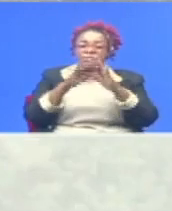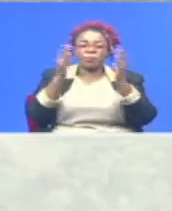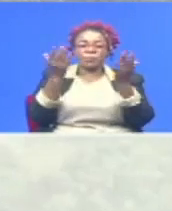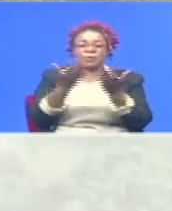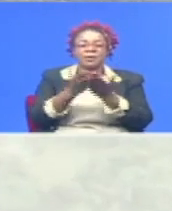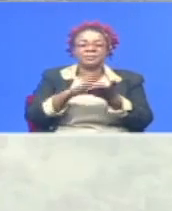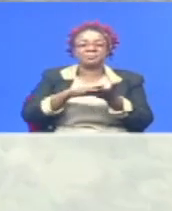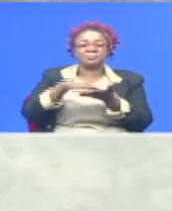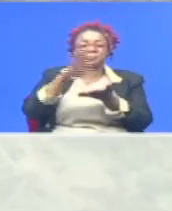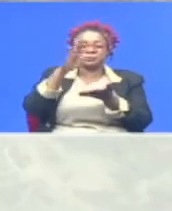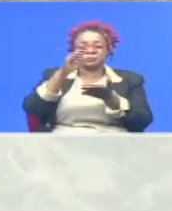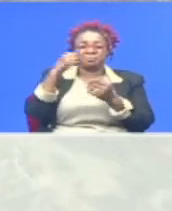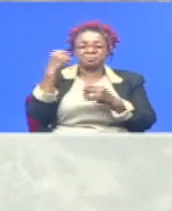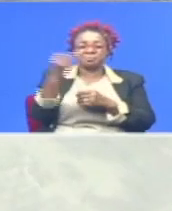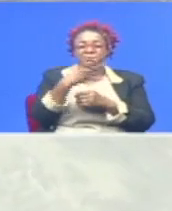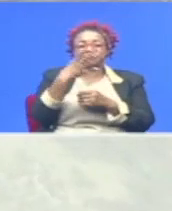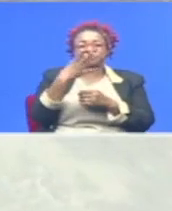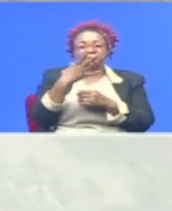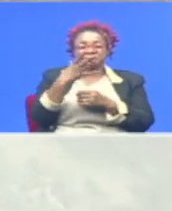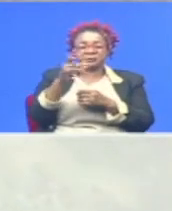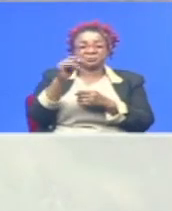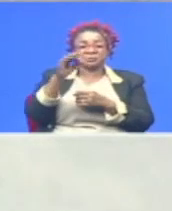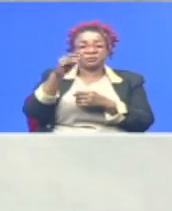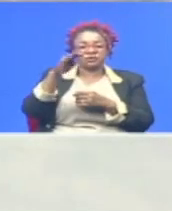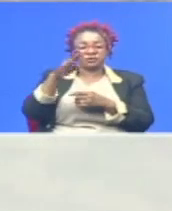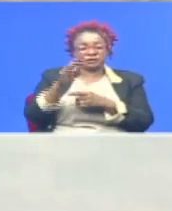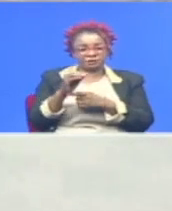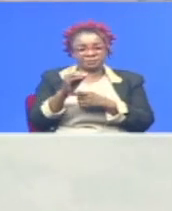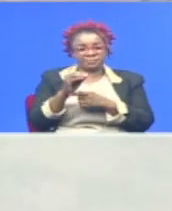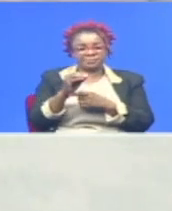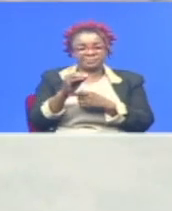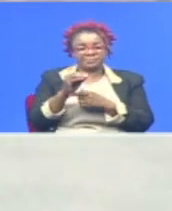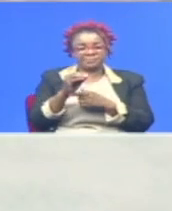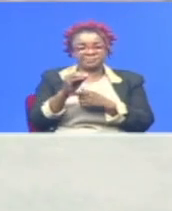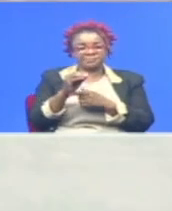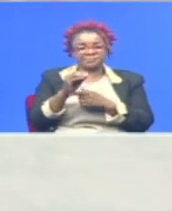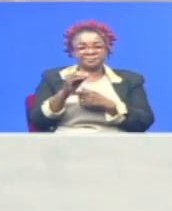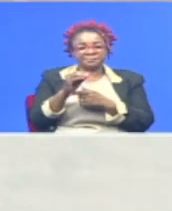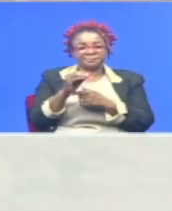beautiful endangered species.